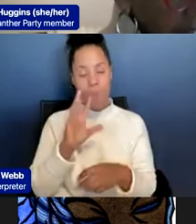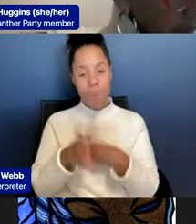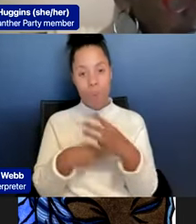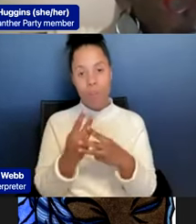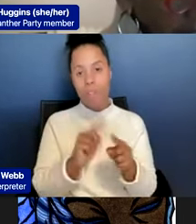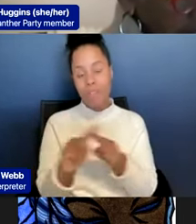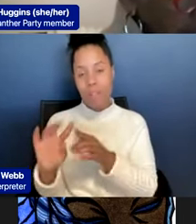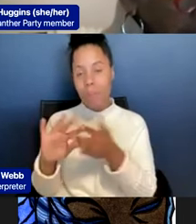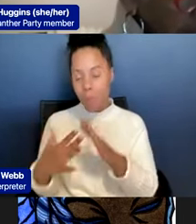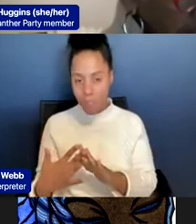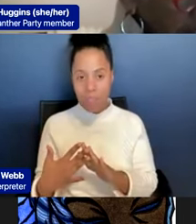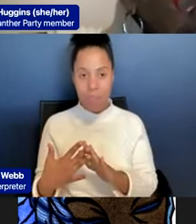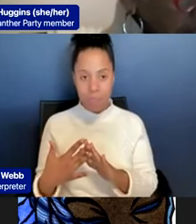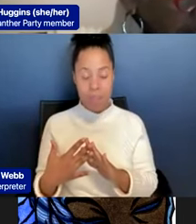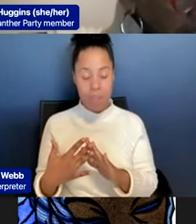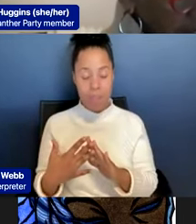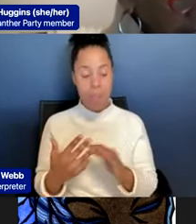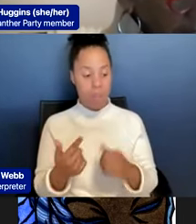As a post-Soul 70s baby